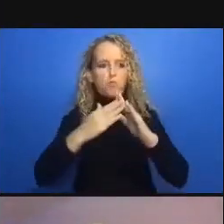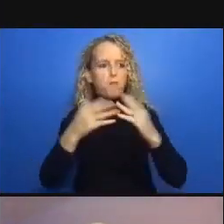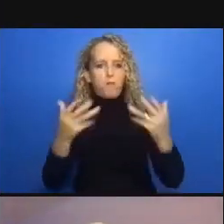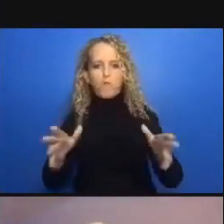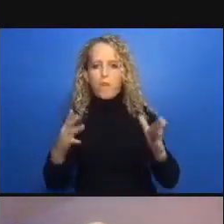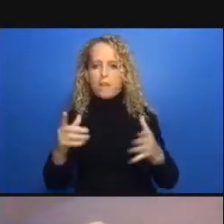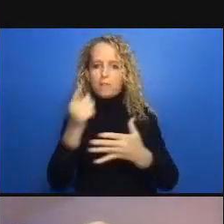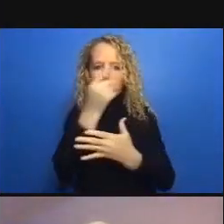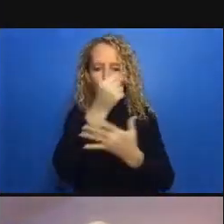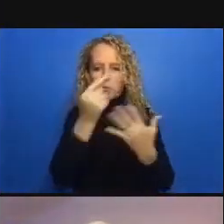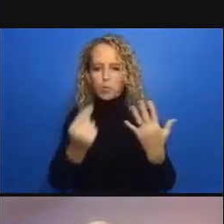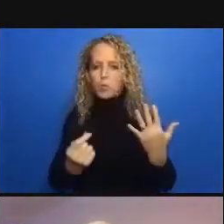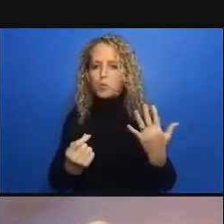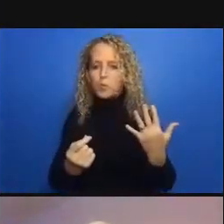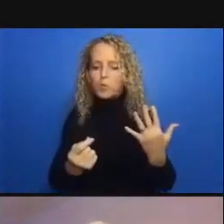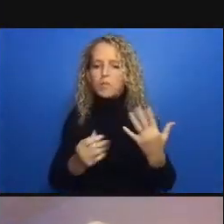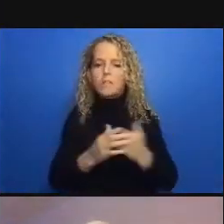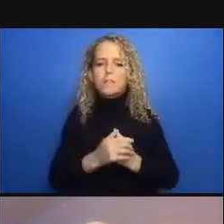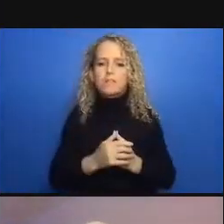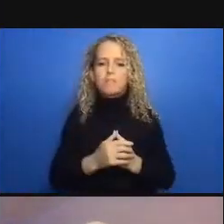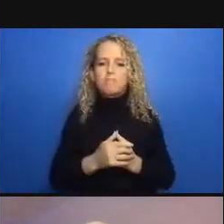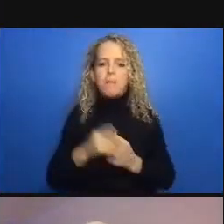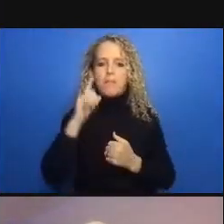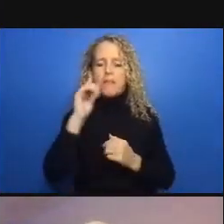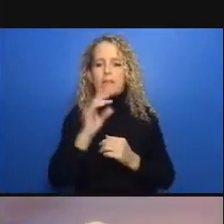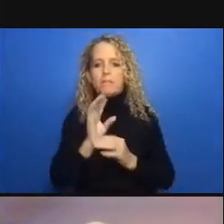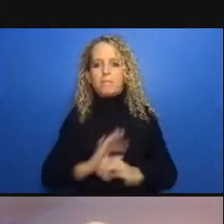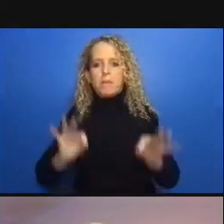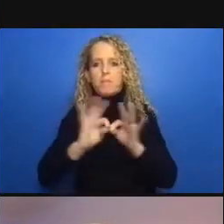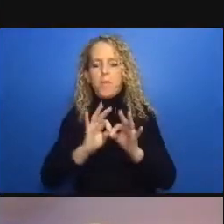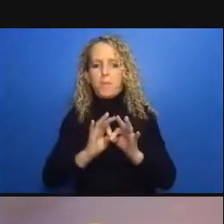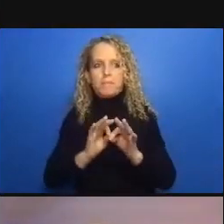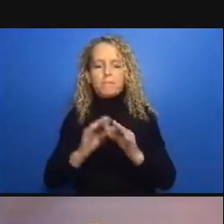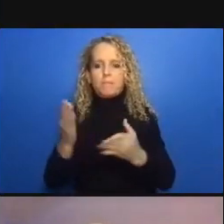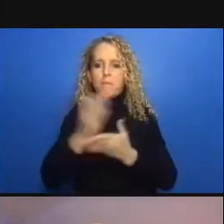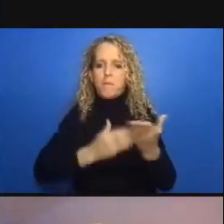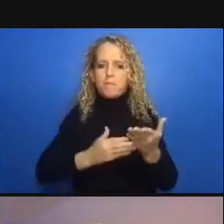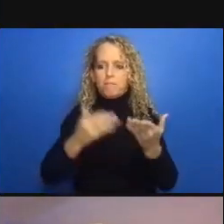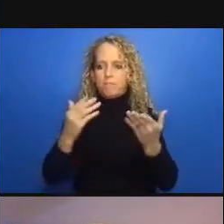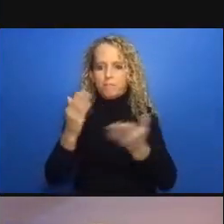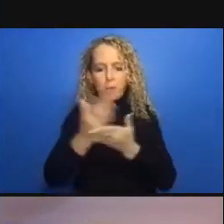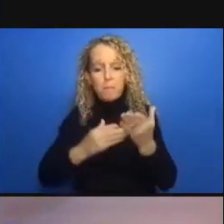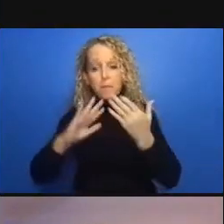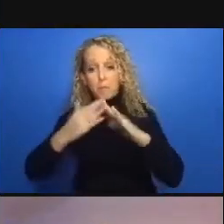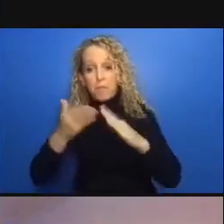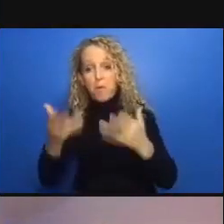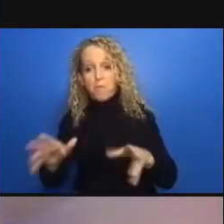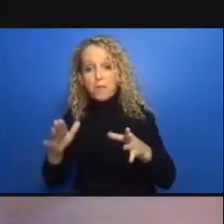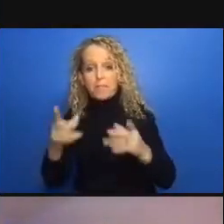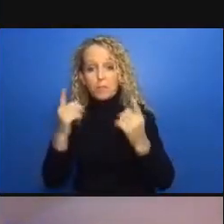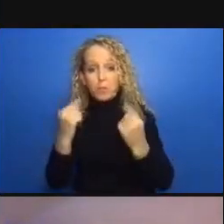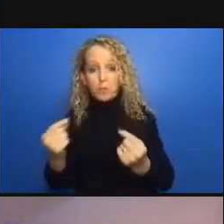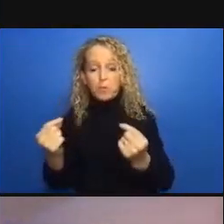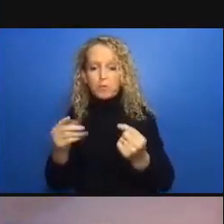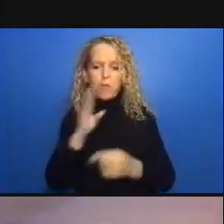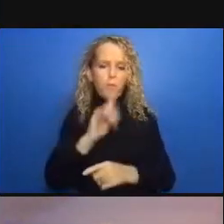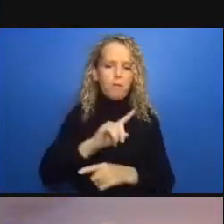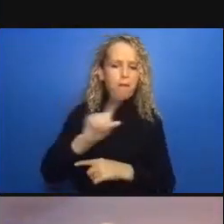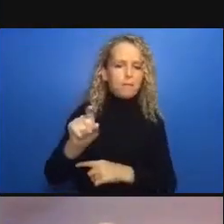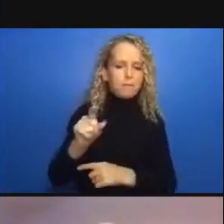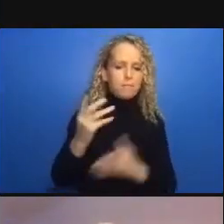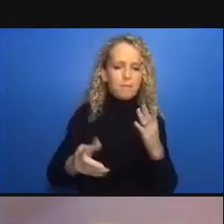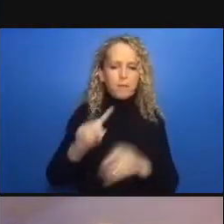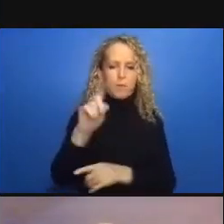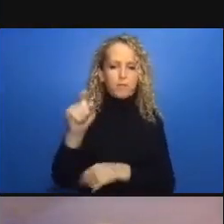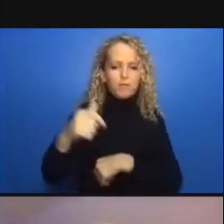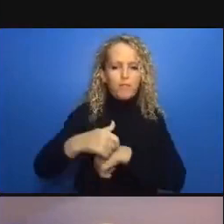I think it's a really important part of figuring out how to move forward is the best practices mm-hmm. that some communities are engaging in. So I might come back to you about that in the question period just